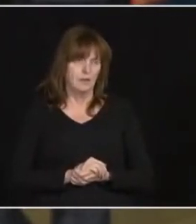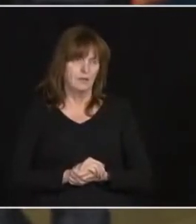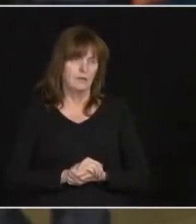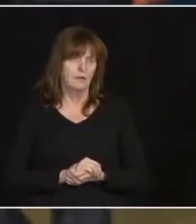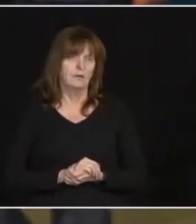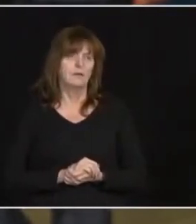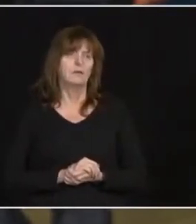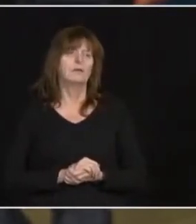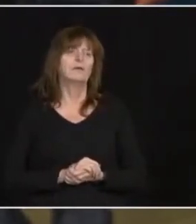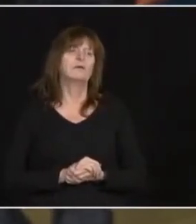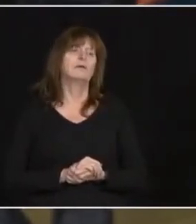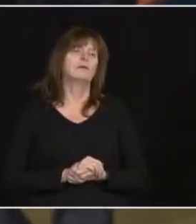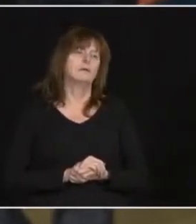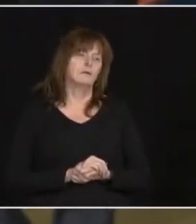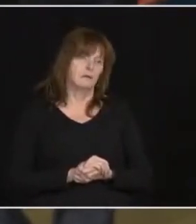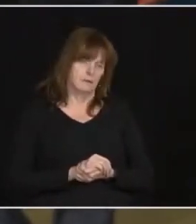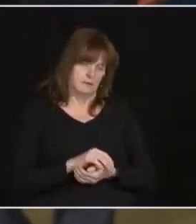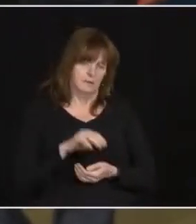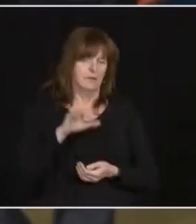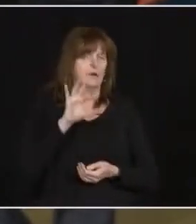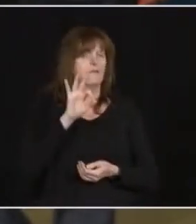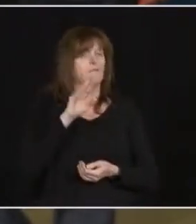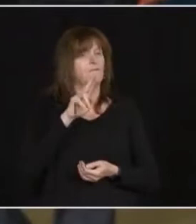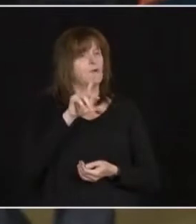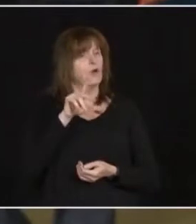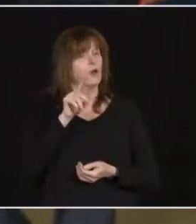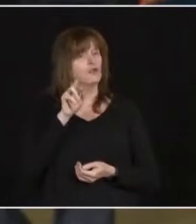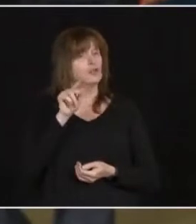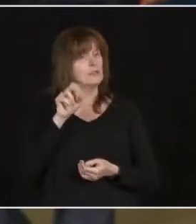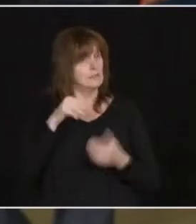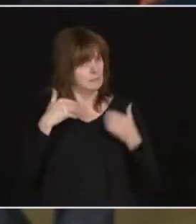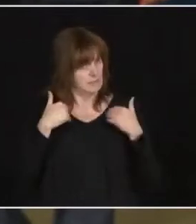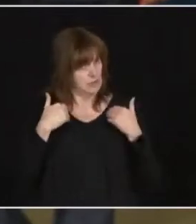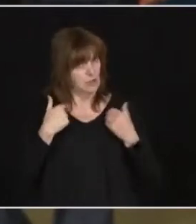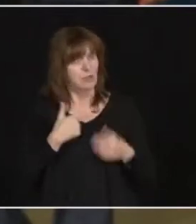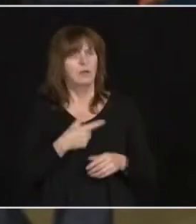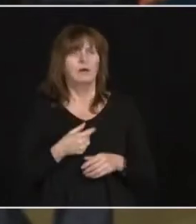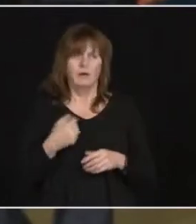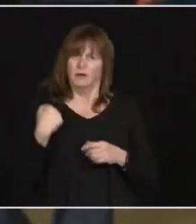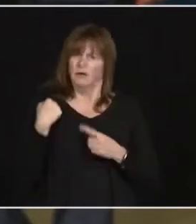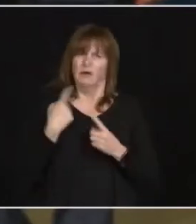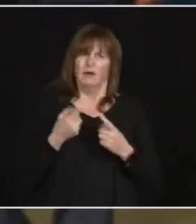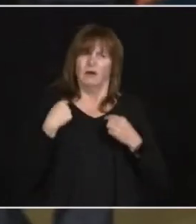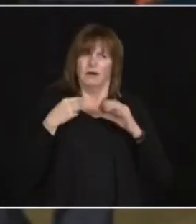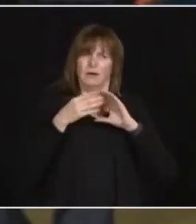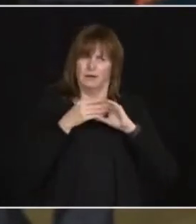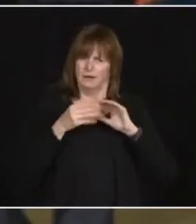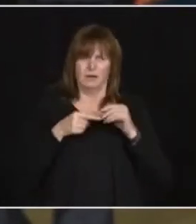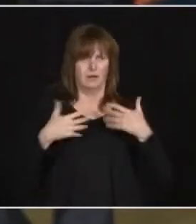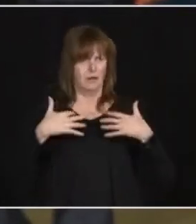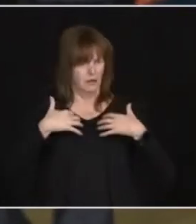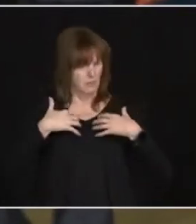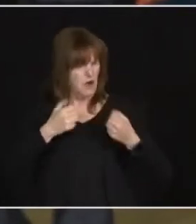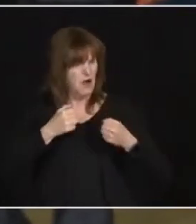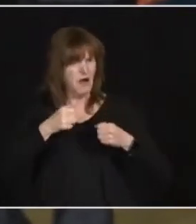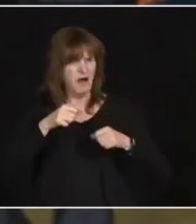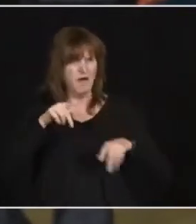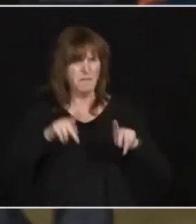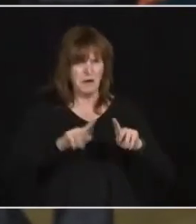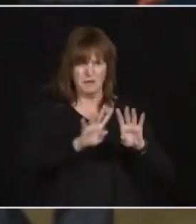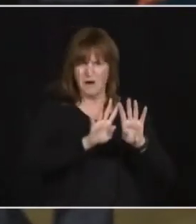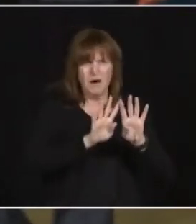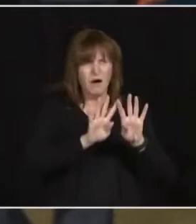We talk a lot about heroes during this pandemic. There are many heroes in communities across